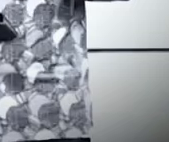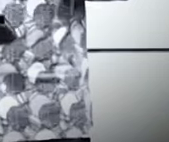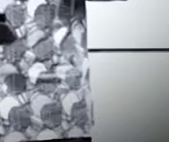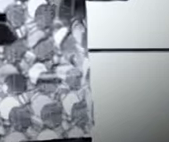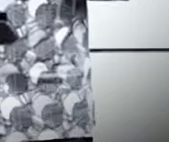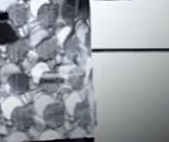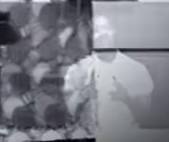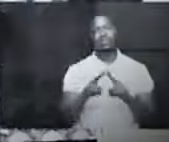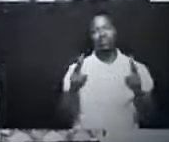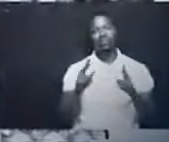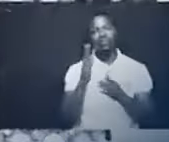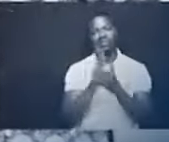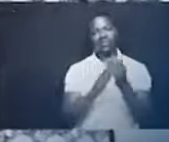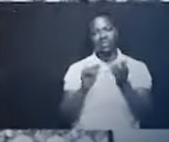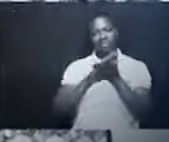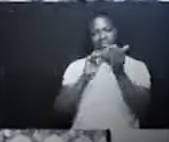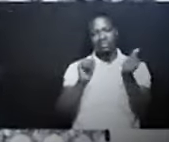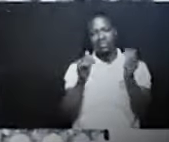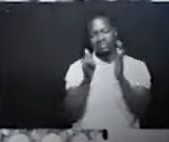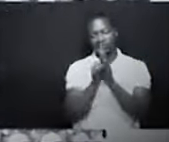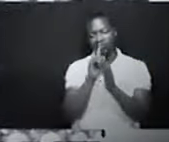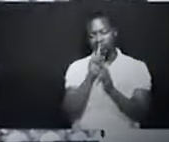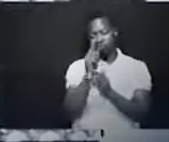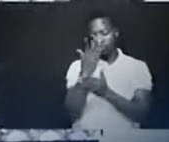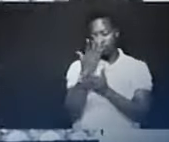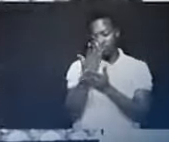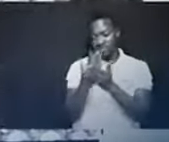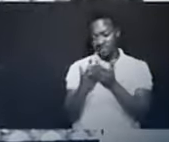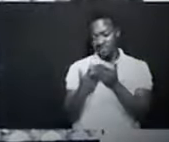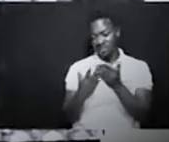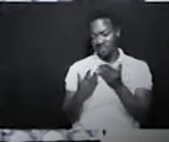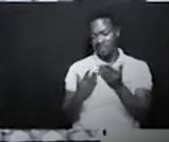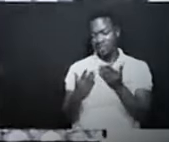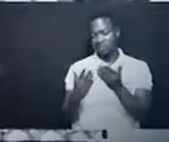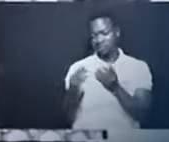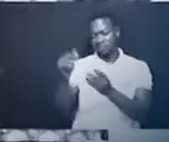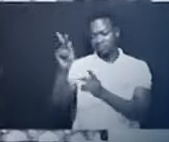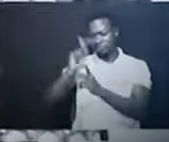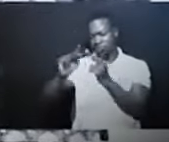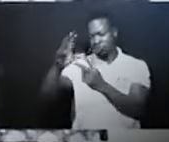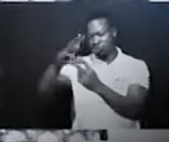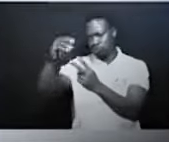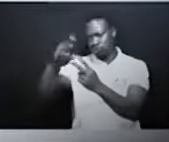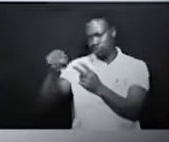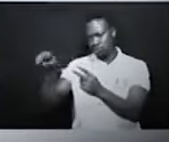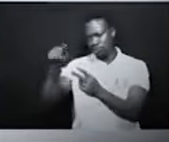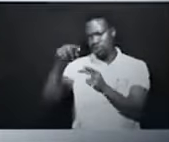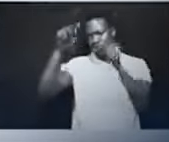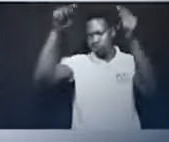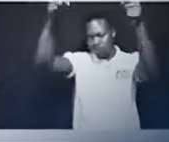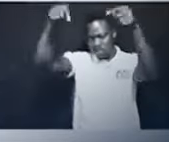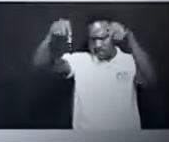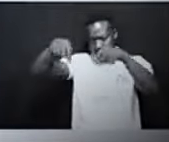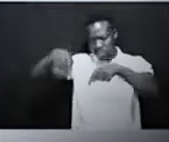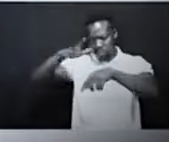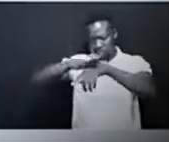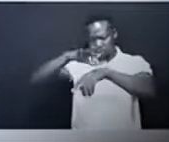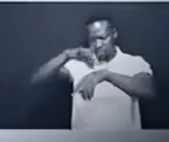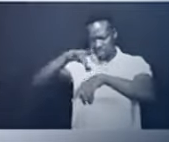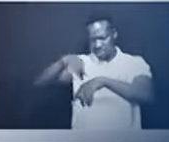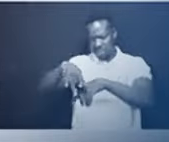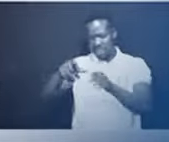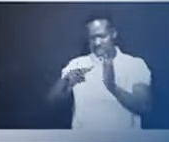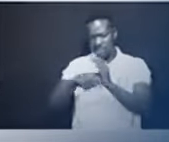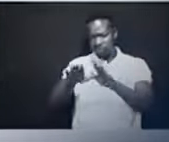some believed that some great celestial champion would descend upon the earth and then